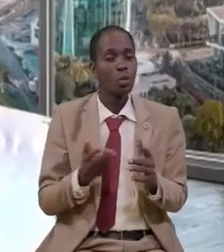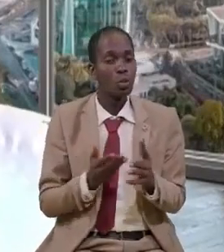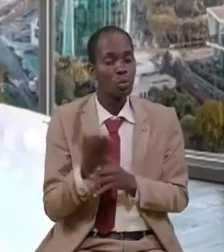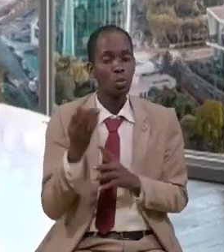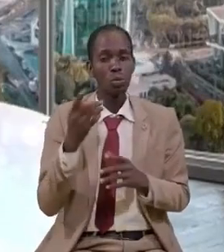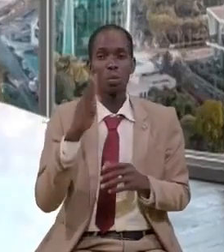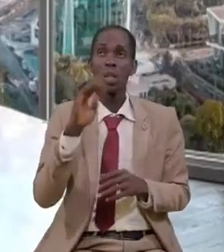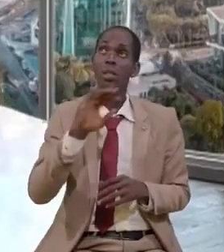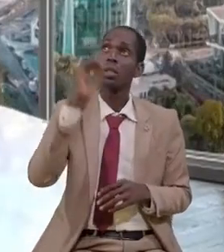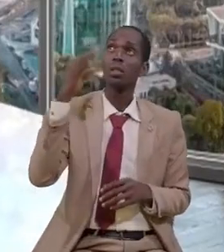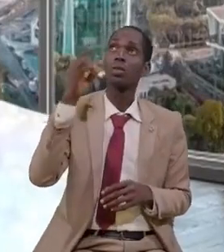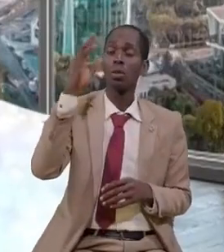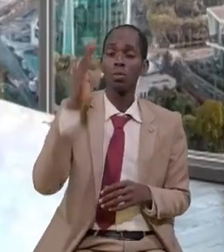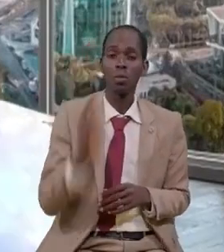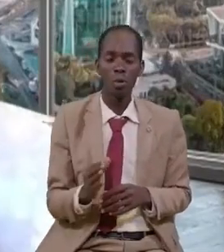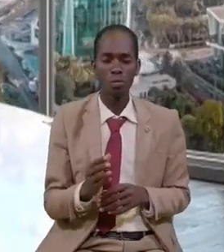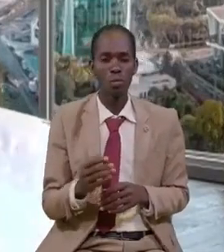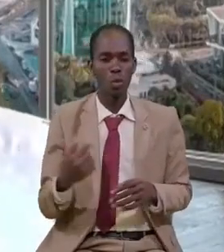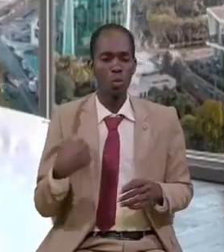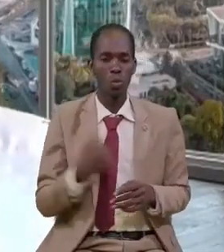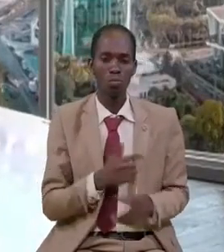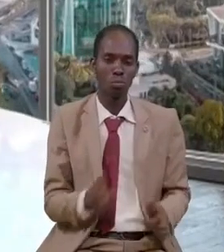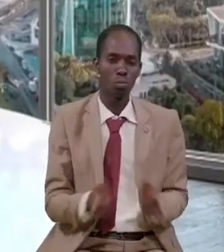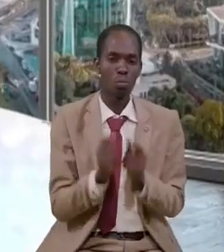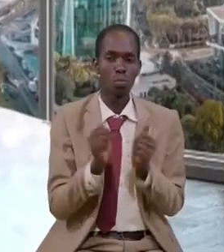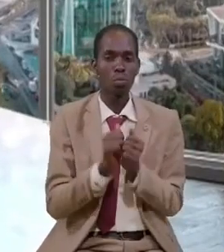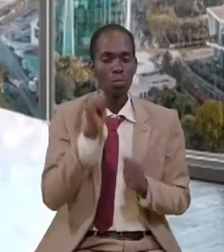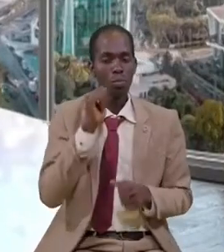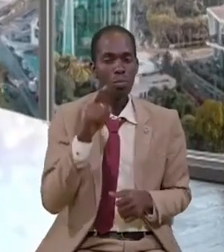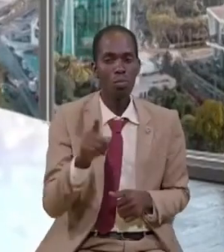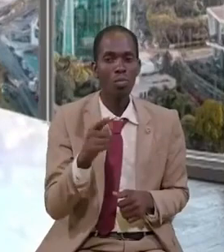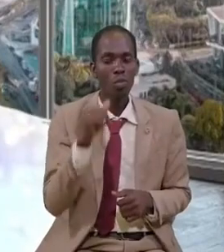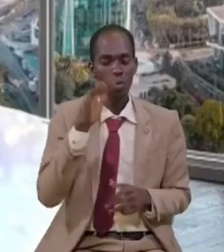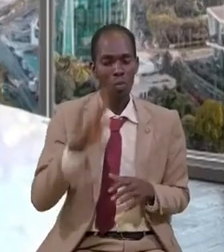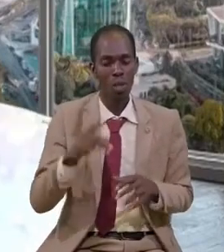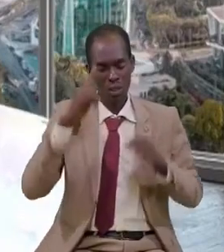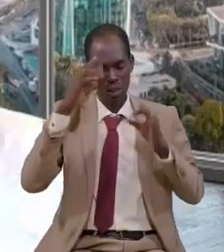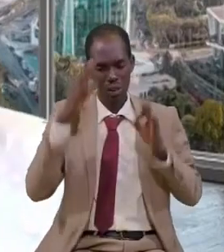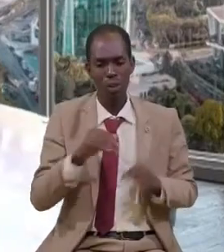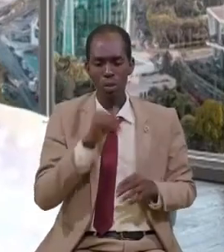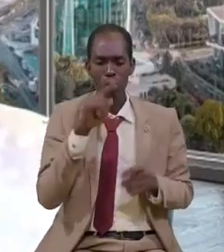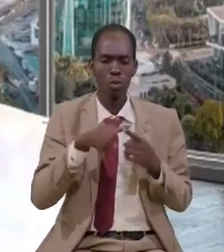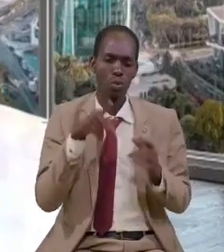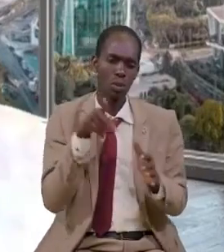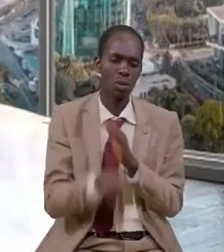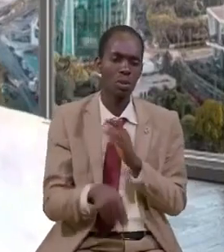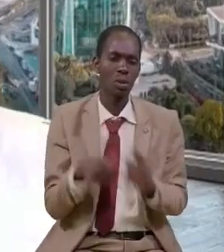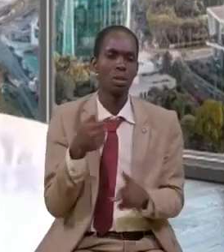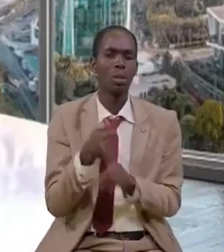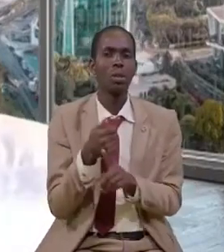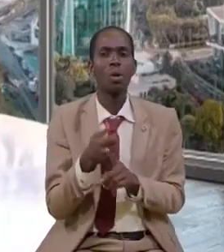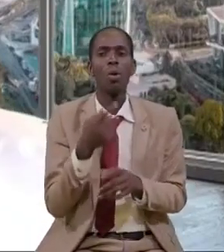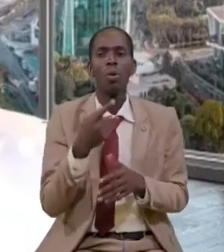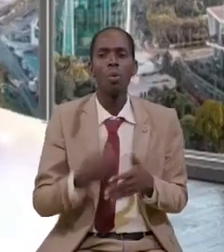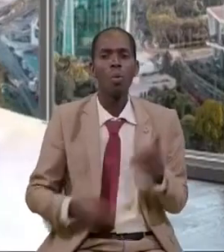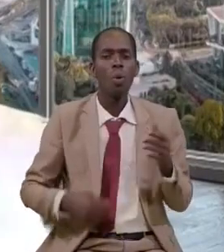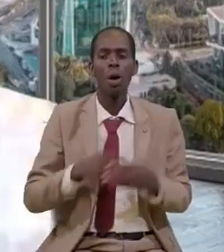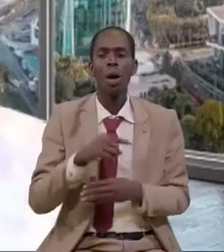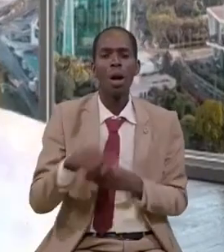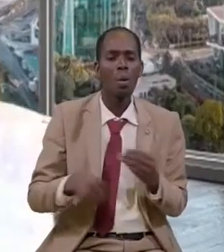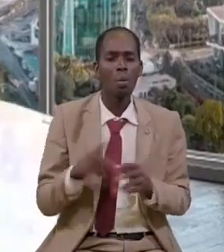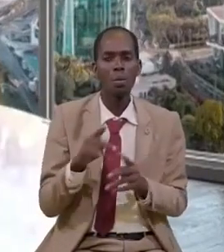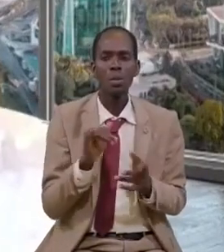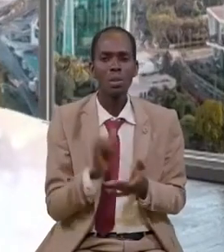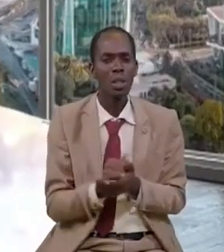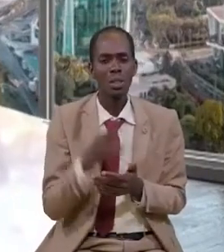us, she decided not to kill herself. What about those who said they're not giving their lives to the Lord because of